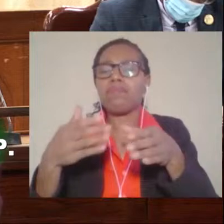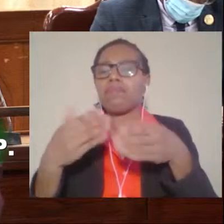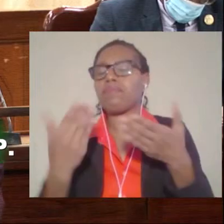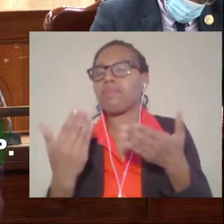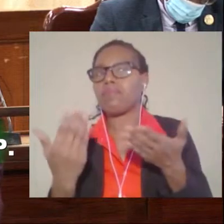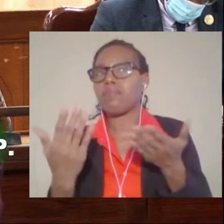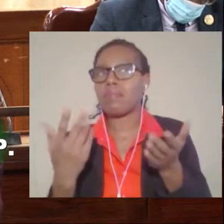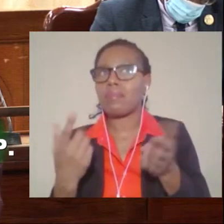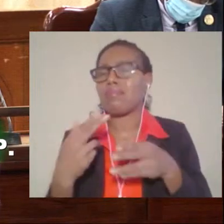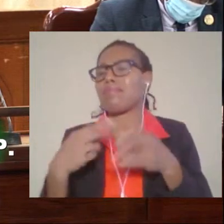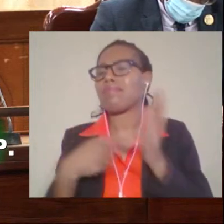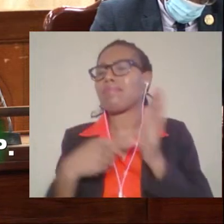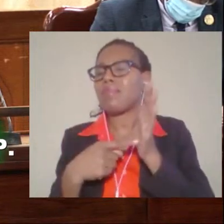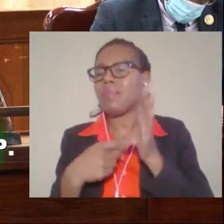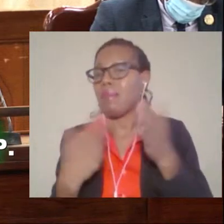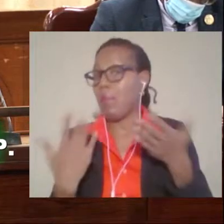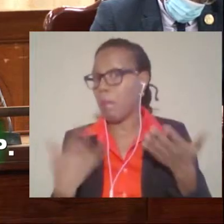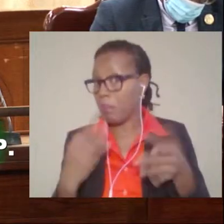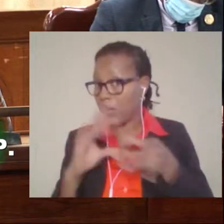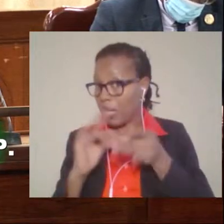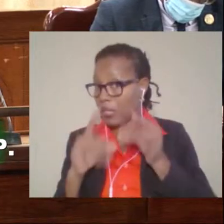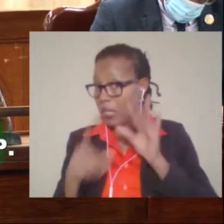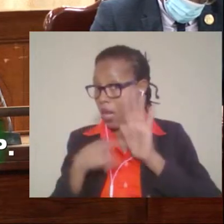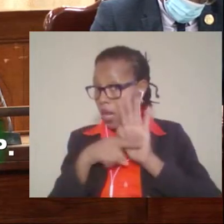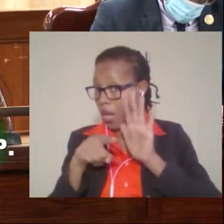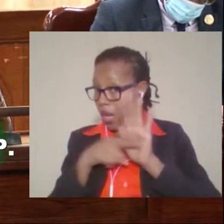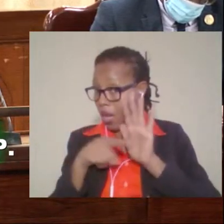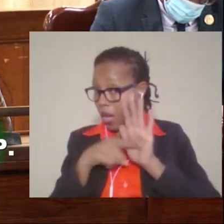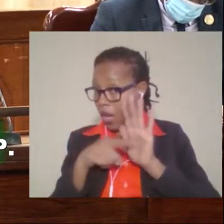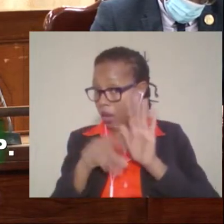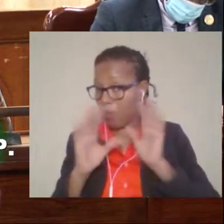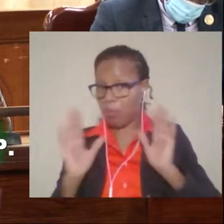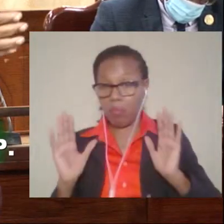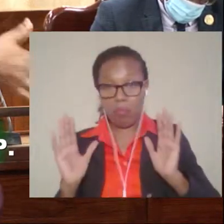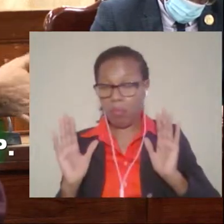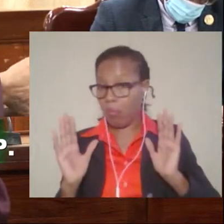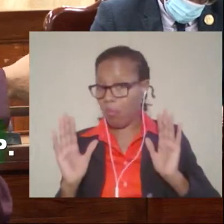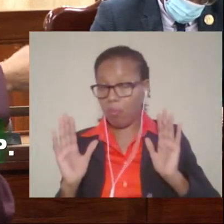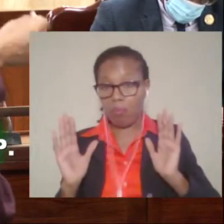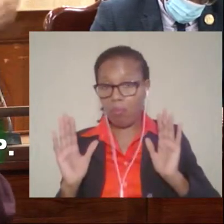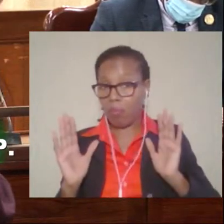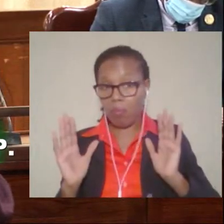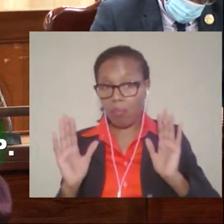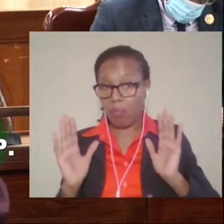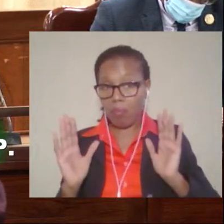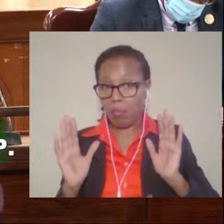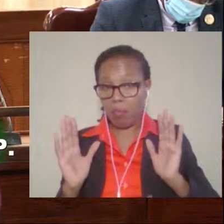anything negative about the Youth Advanced Corps, or whether it's the Sea Cadets